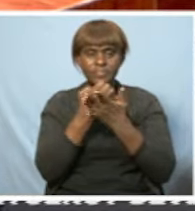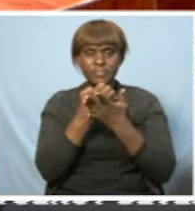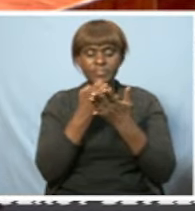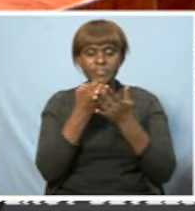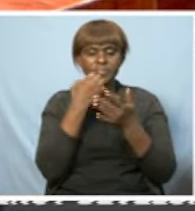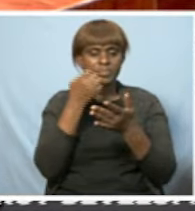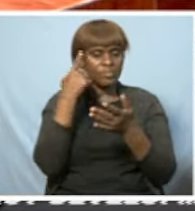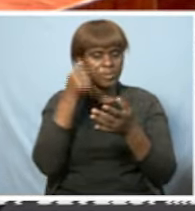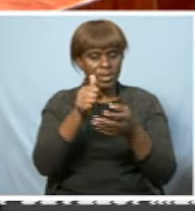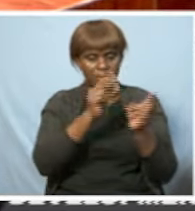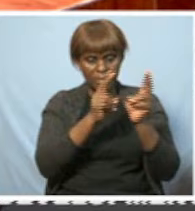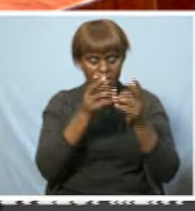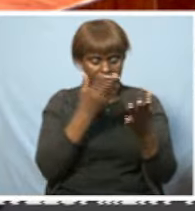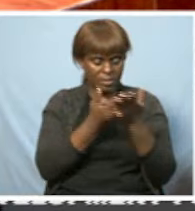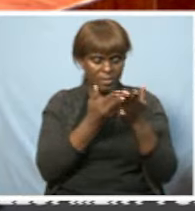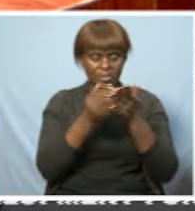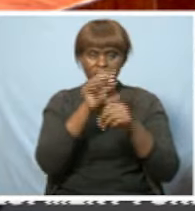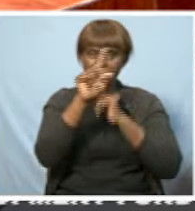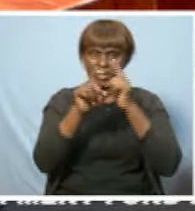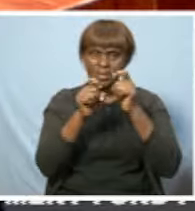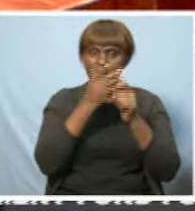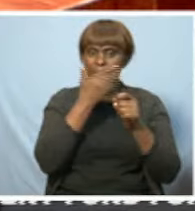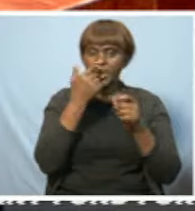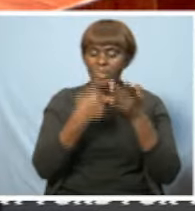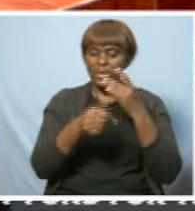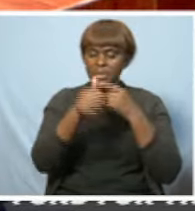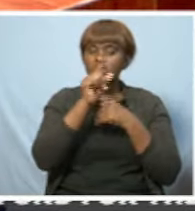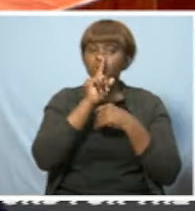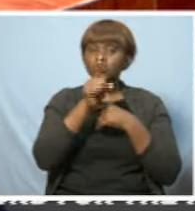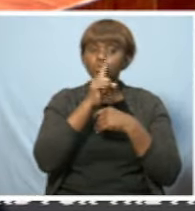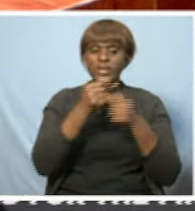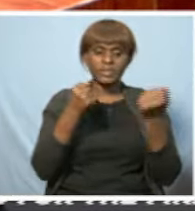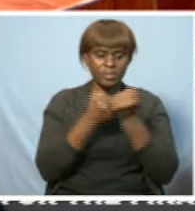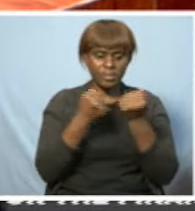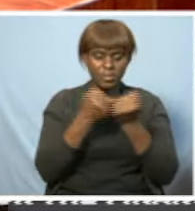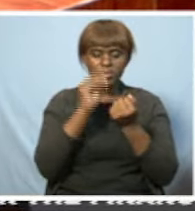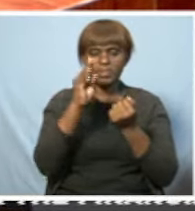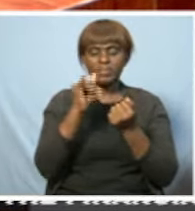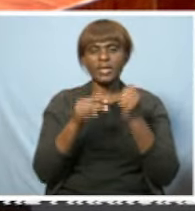as you answer this question, ensure that it's backed by evidence.